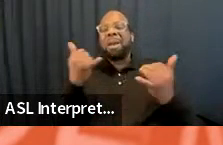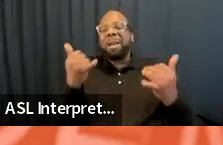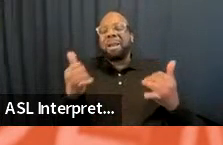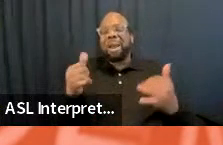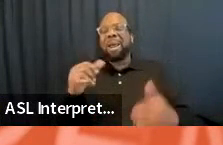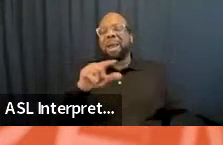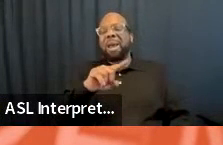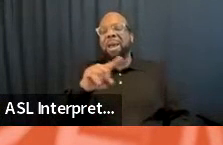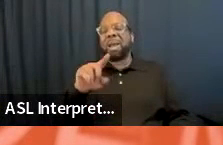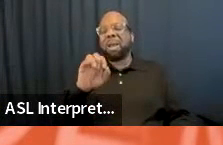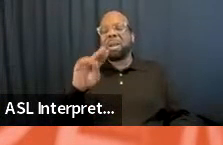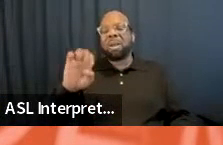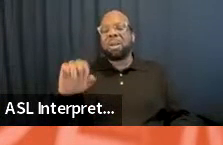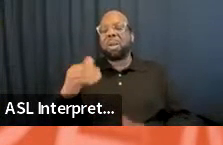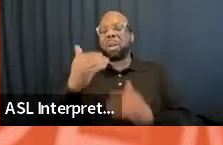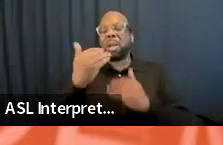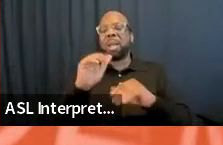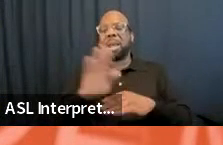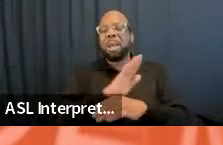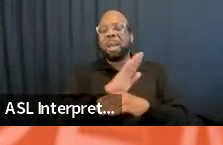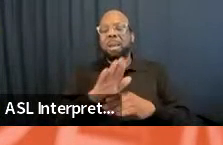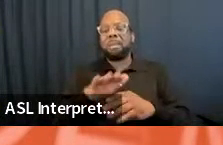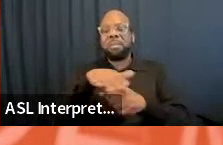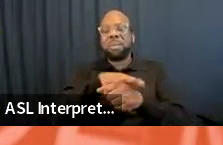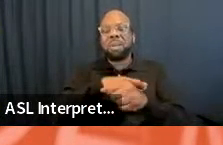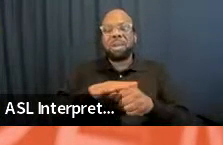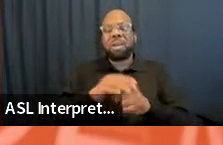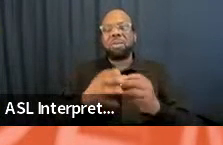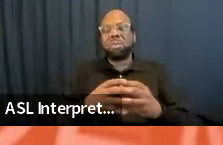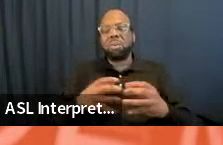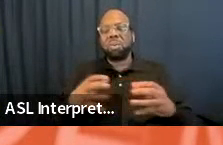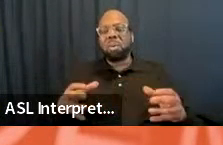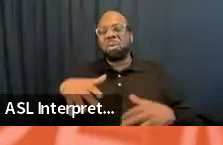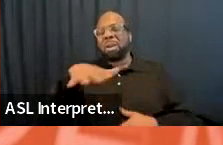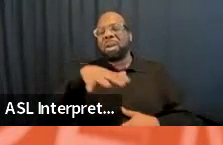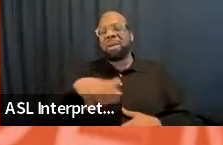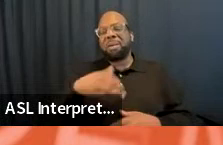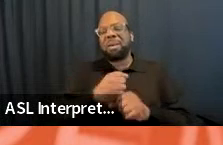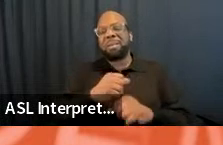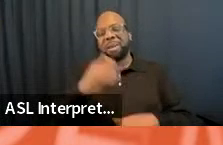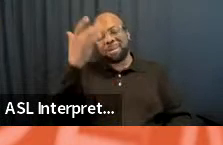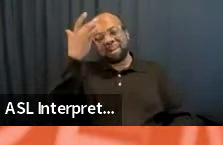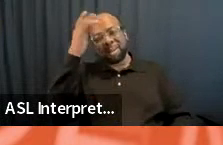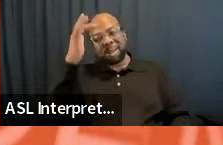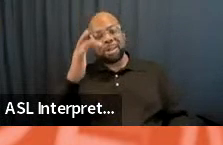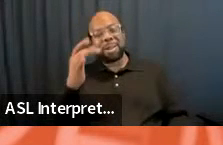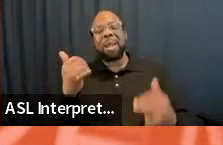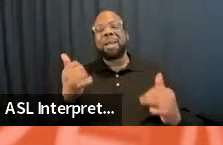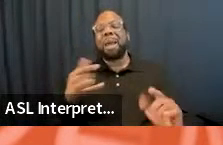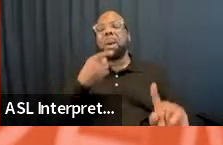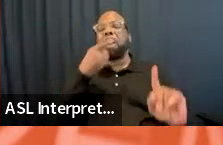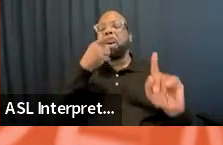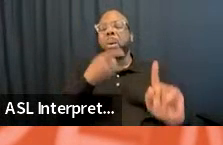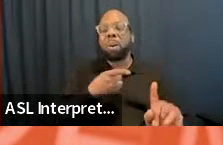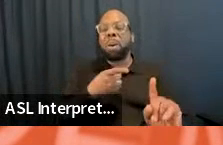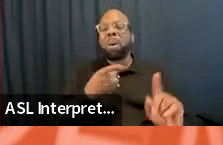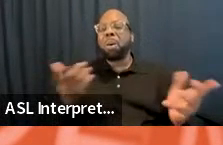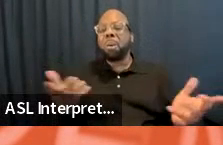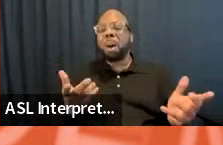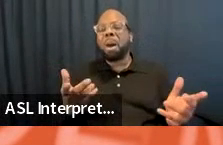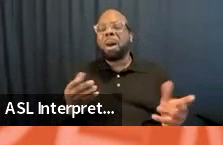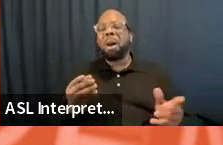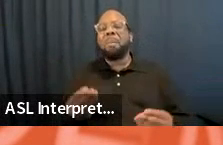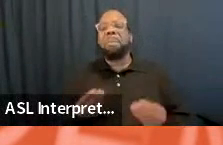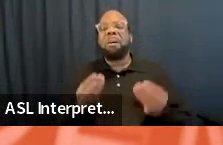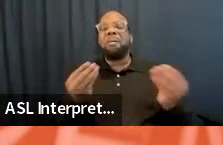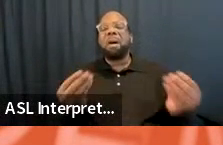is inhibiting business location or expansion in areas that make sense. And so this goal is all about bringing new location